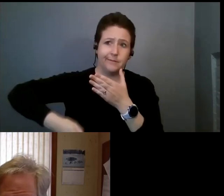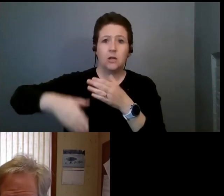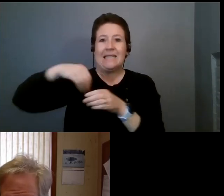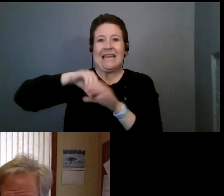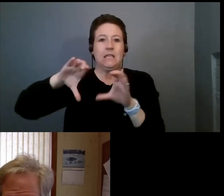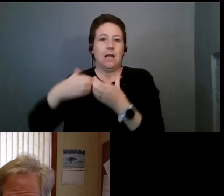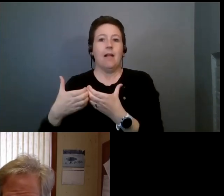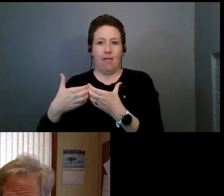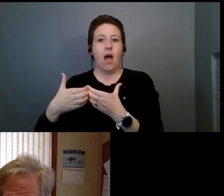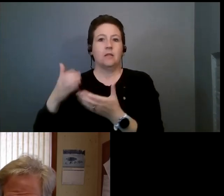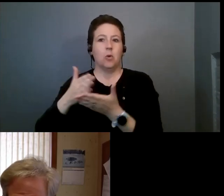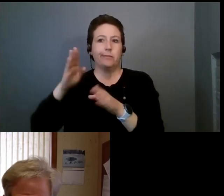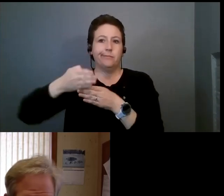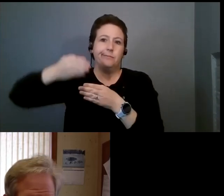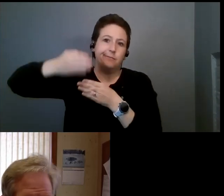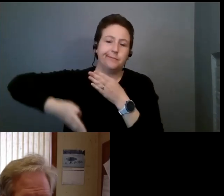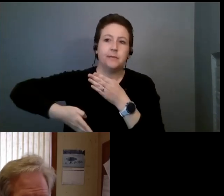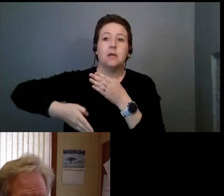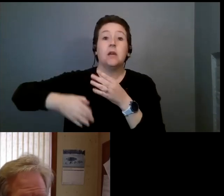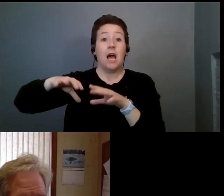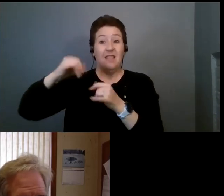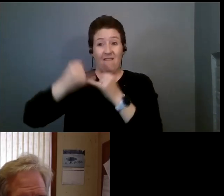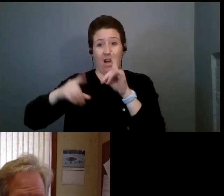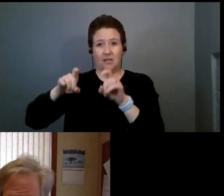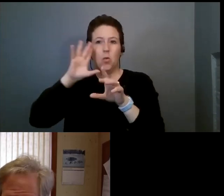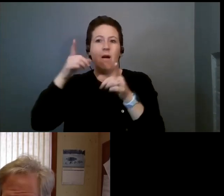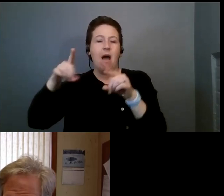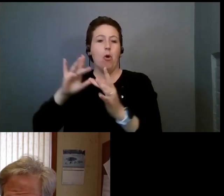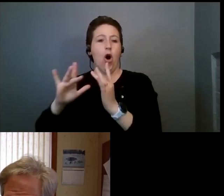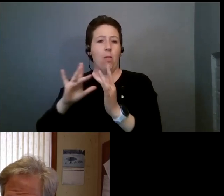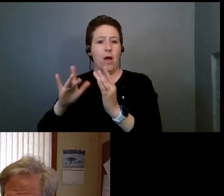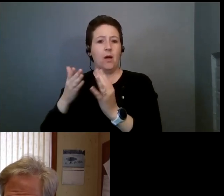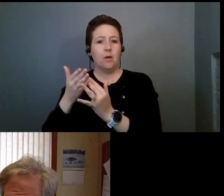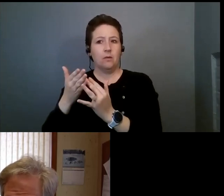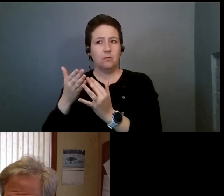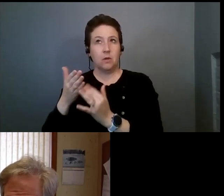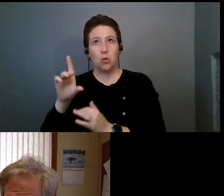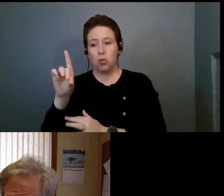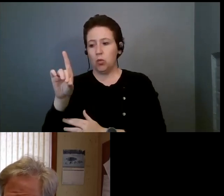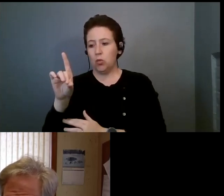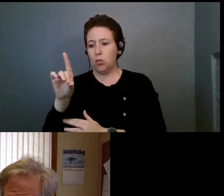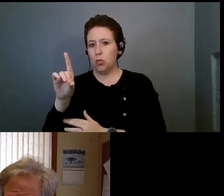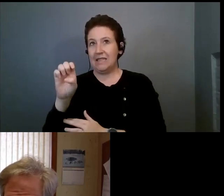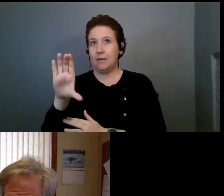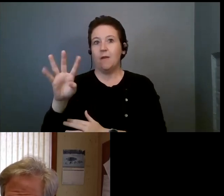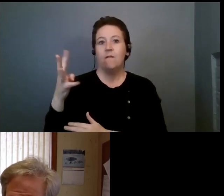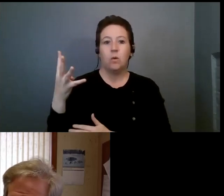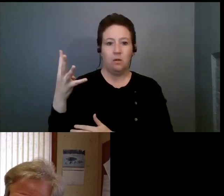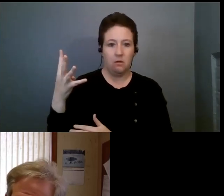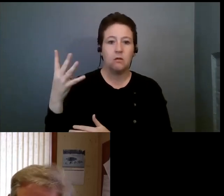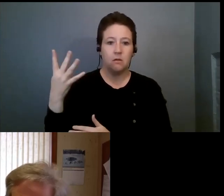in-classroom studies. And then we'll take finals online through December 4th.